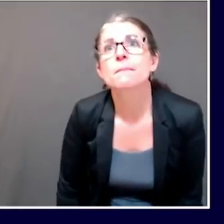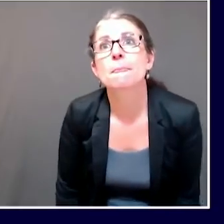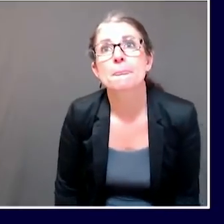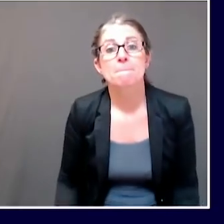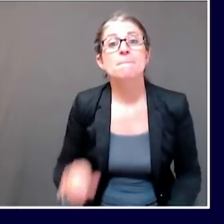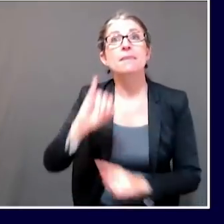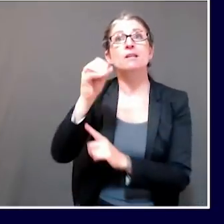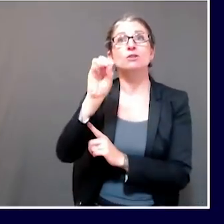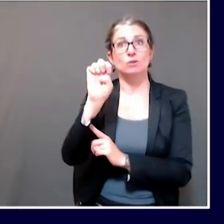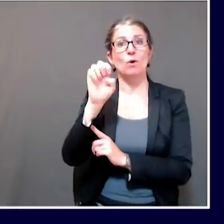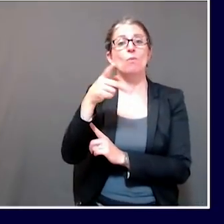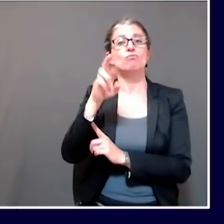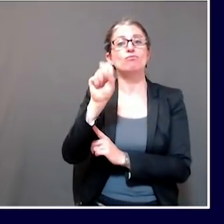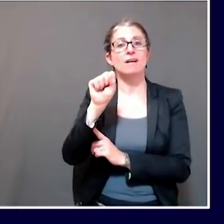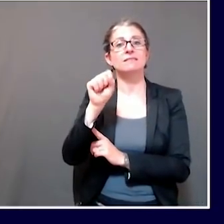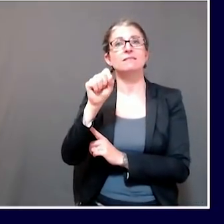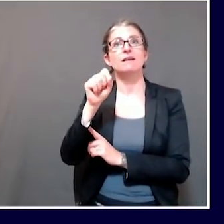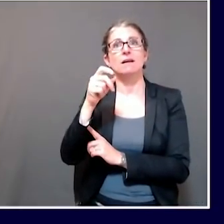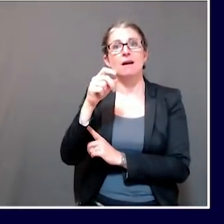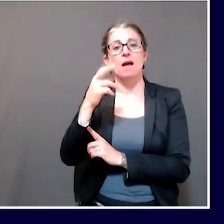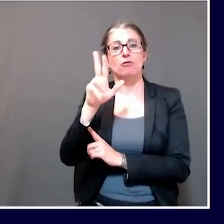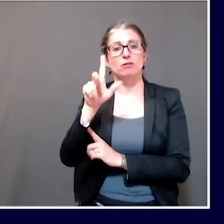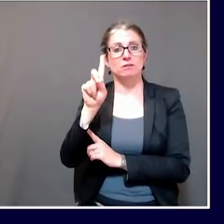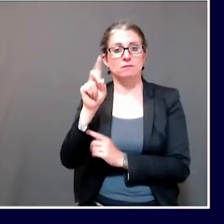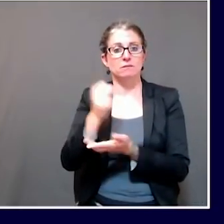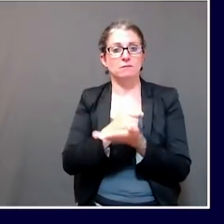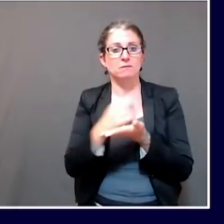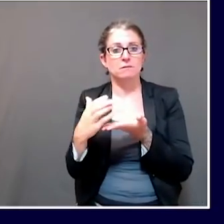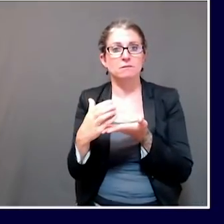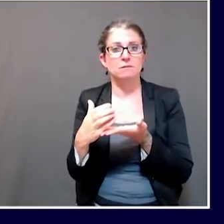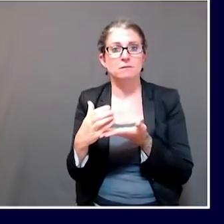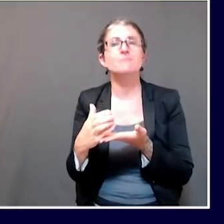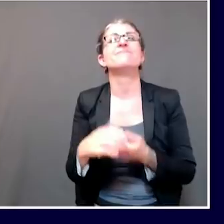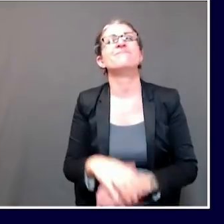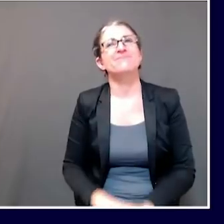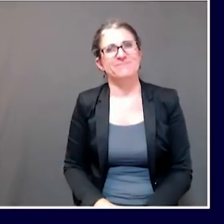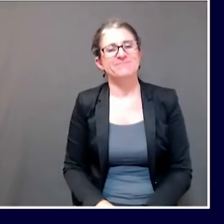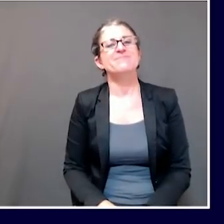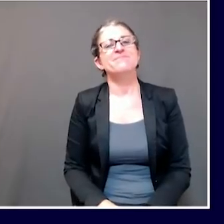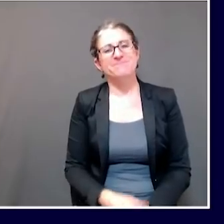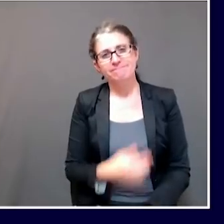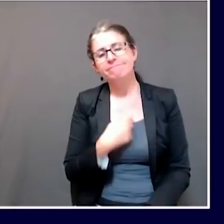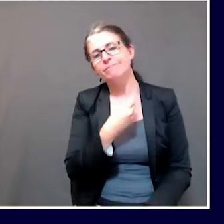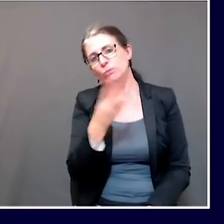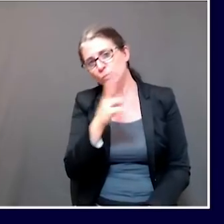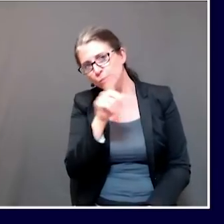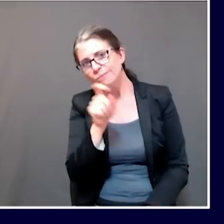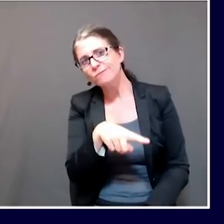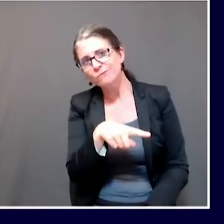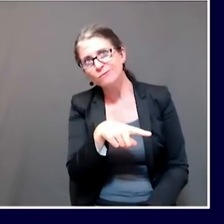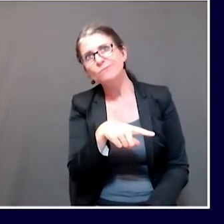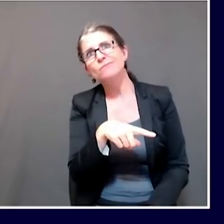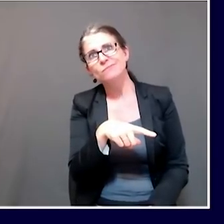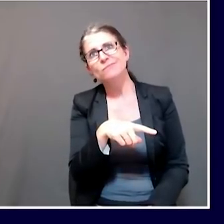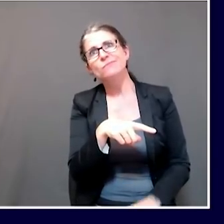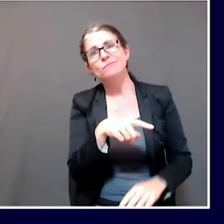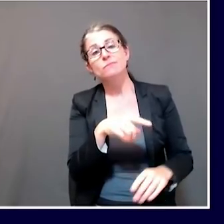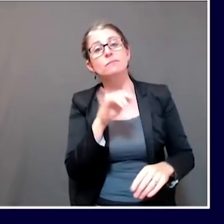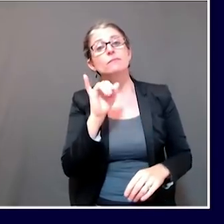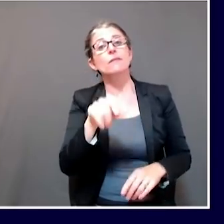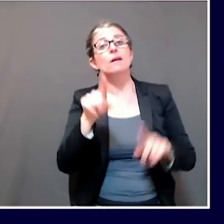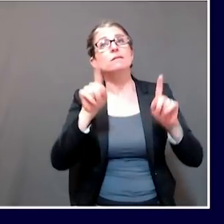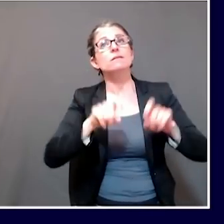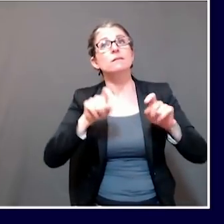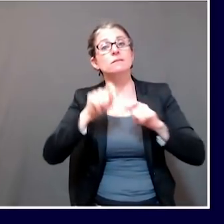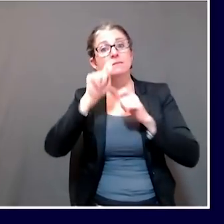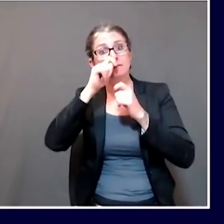Yes, hi. I have a couple of questions. One is on the swab and send sites. Are those...